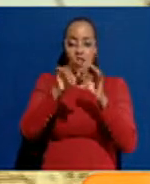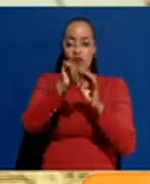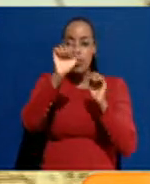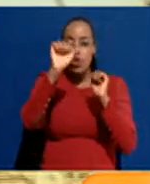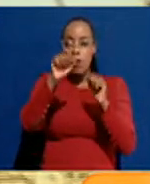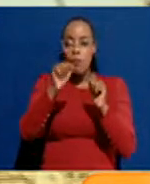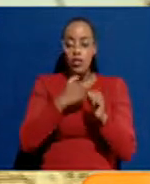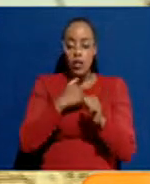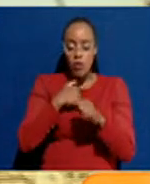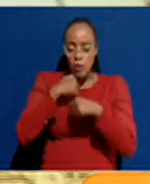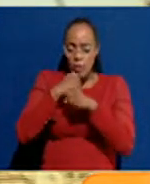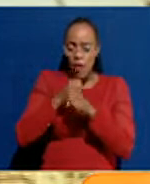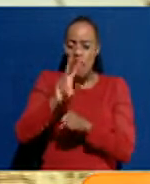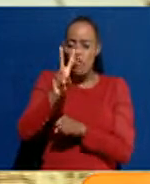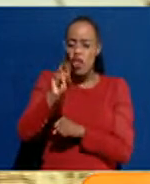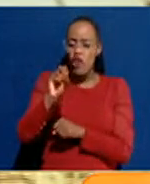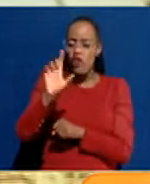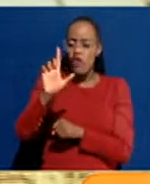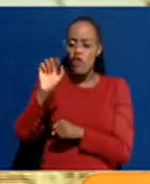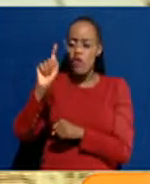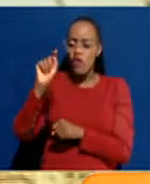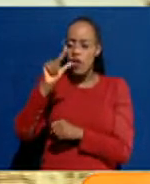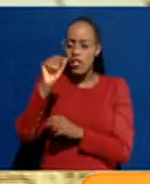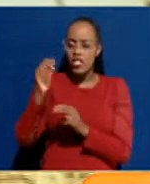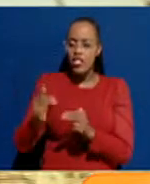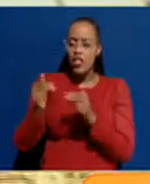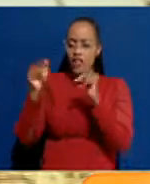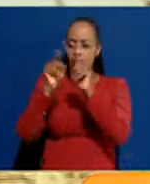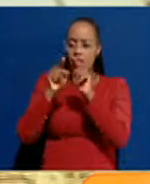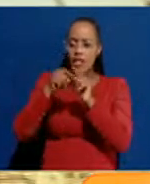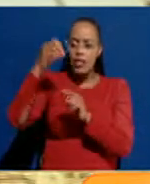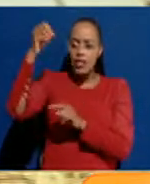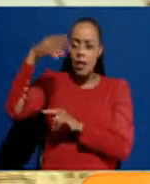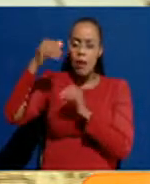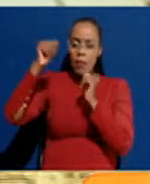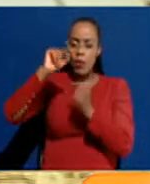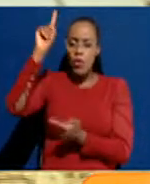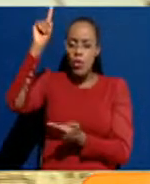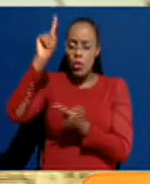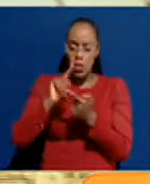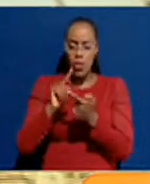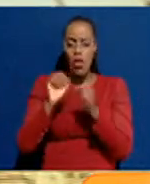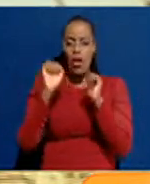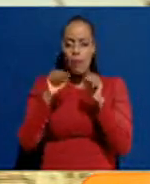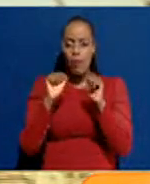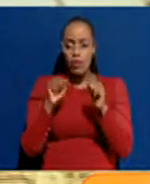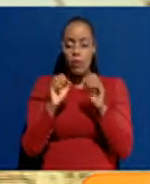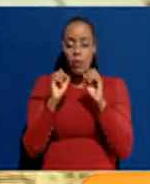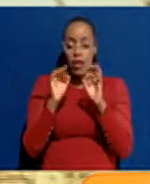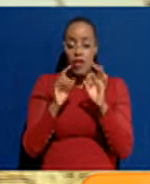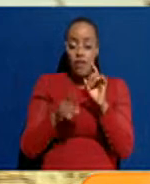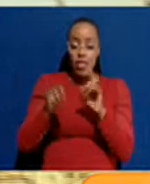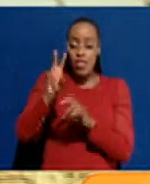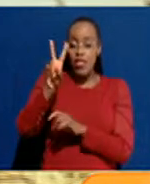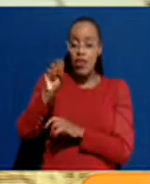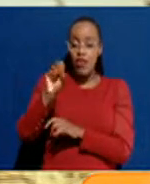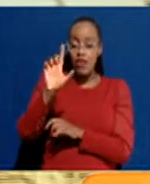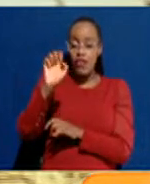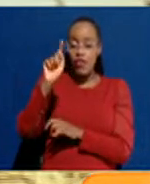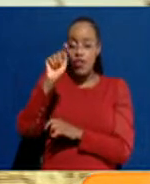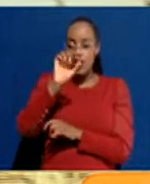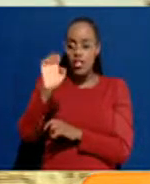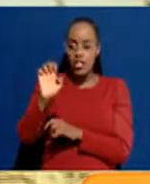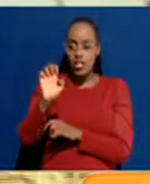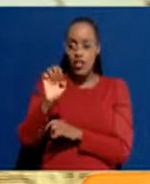raise the voltage so high, then for the same power, you can reduce the current by the same margin. If you raise the voltage by four times,